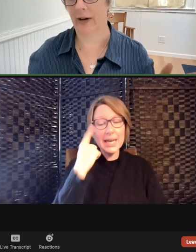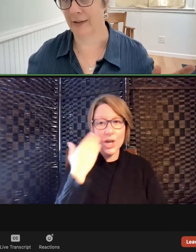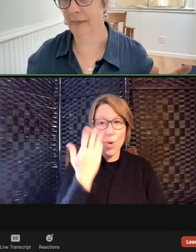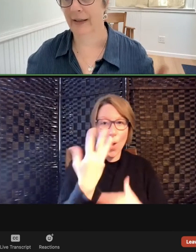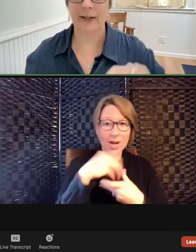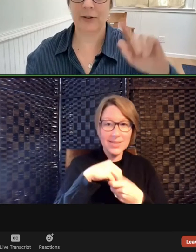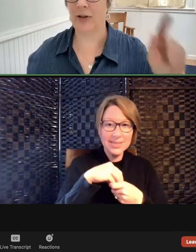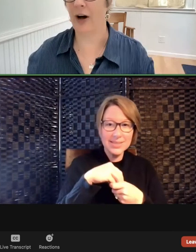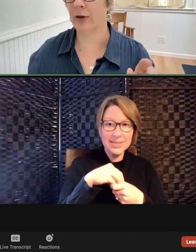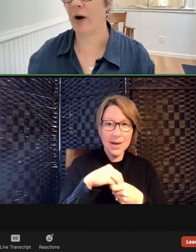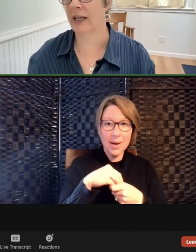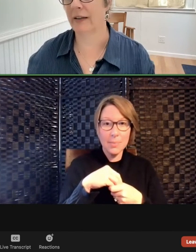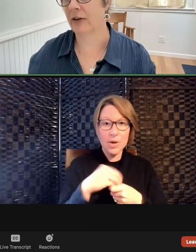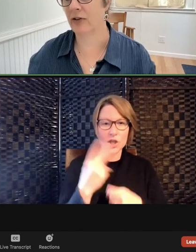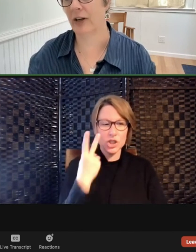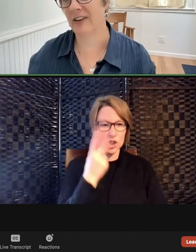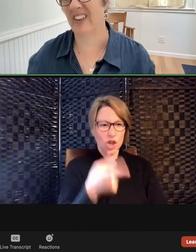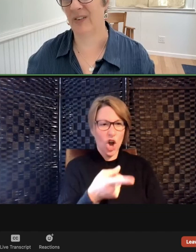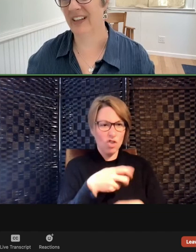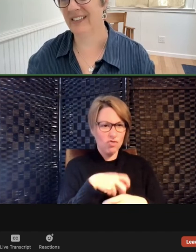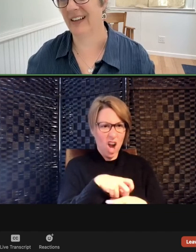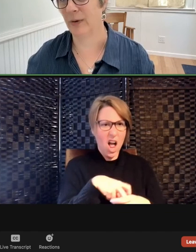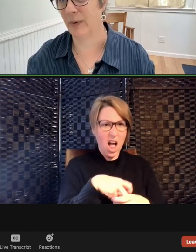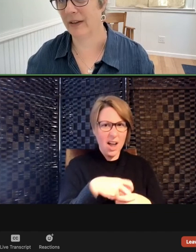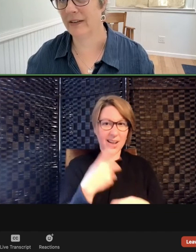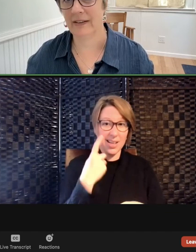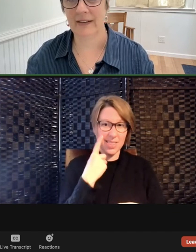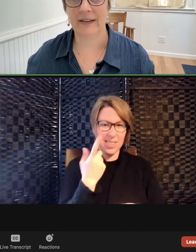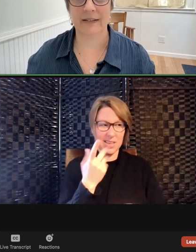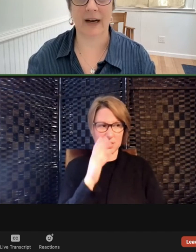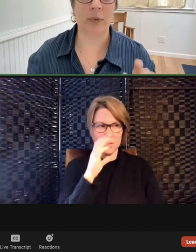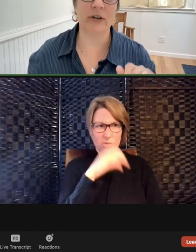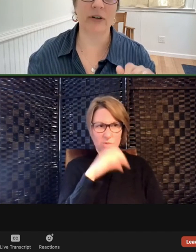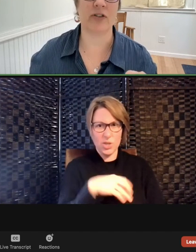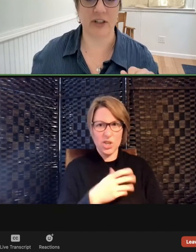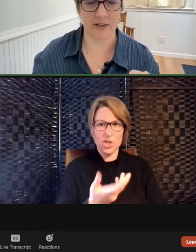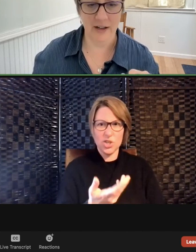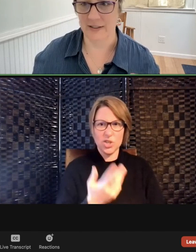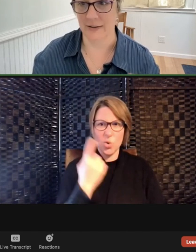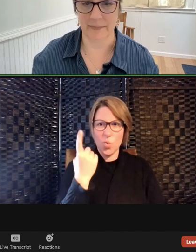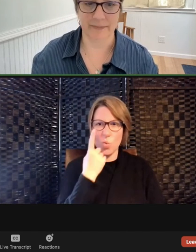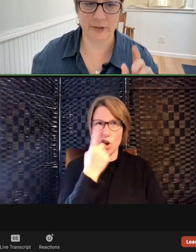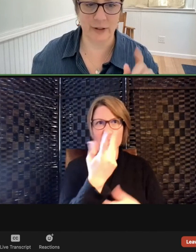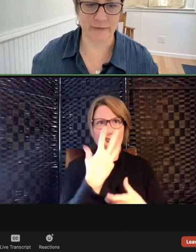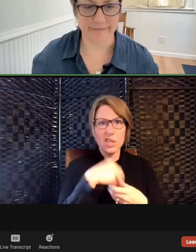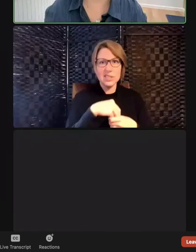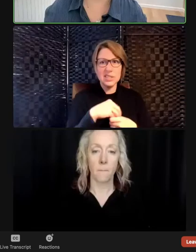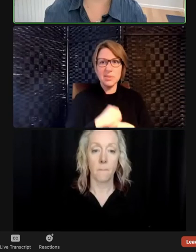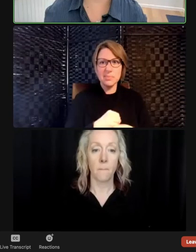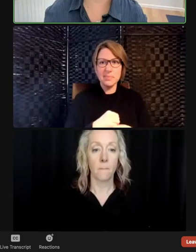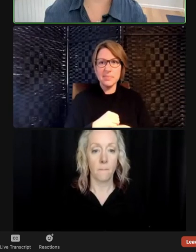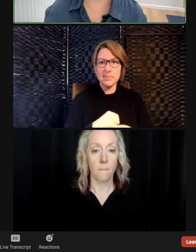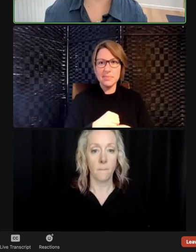heard of autism saw her rocking in their chair and thought, well, that's kind of weird. I wonder if she has autism.